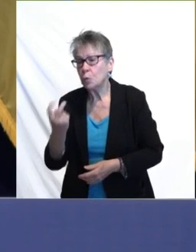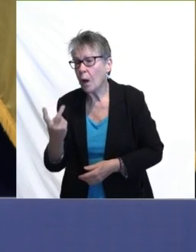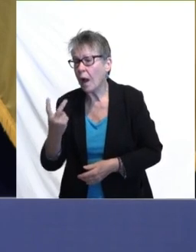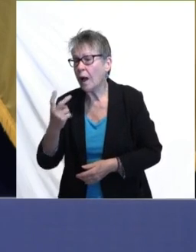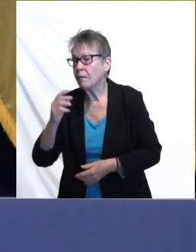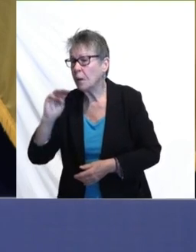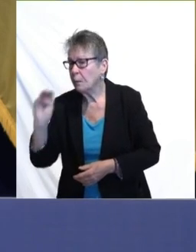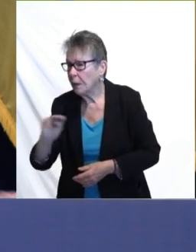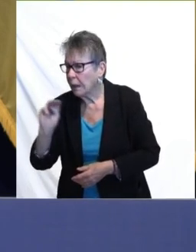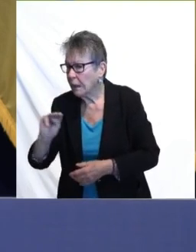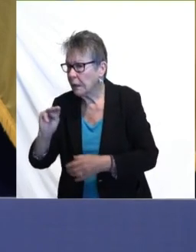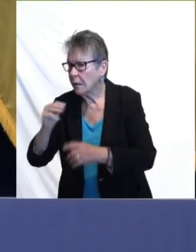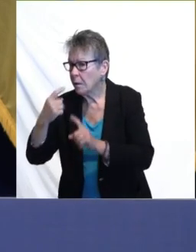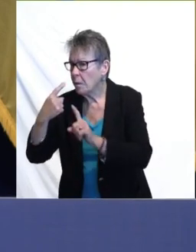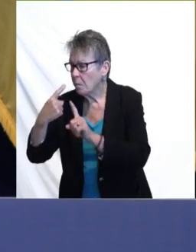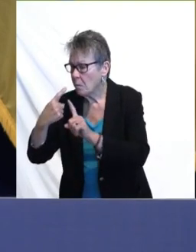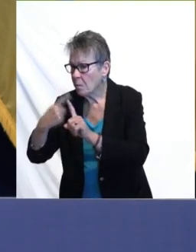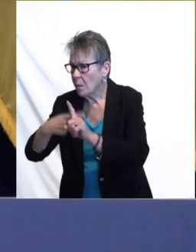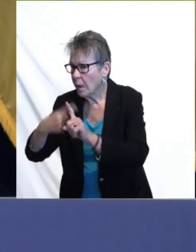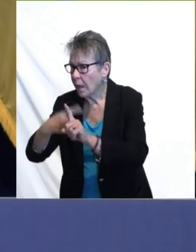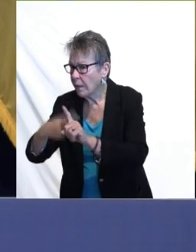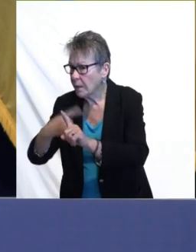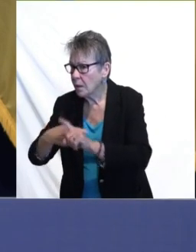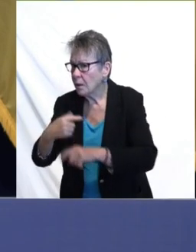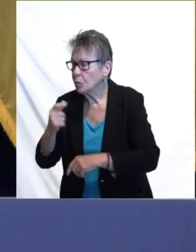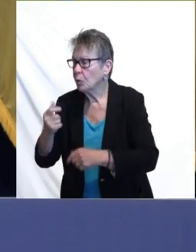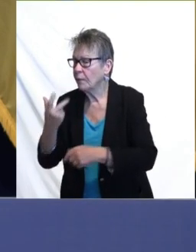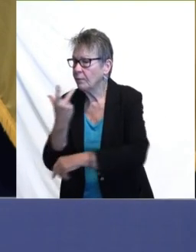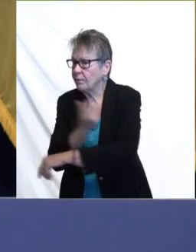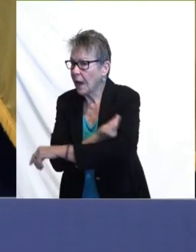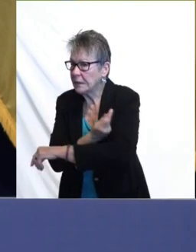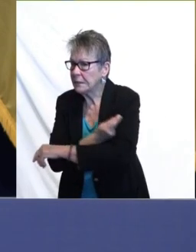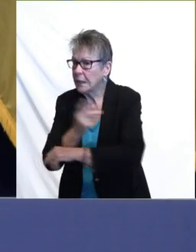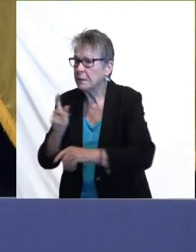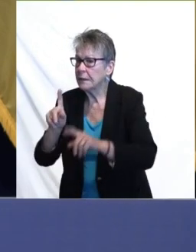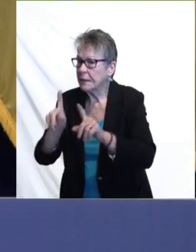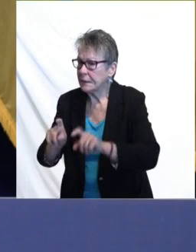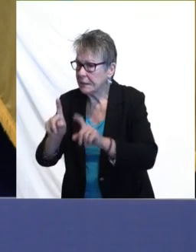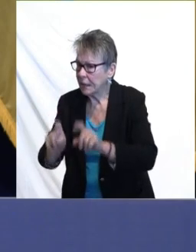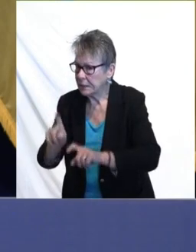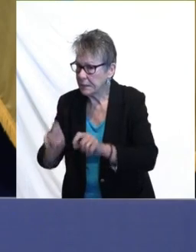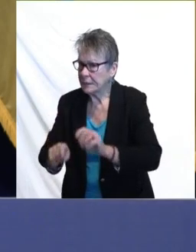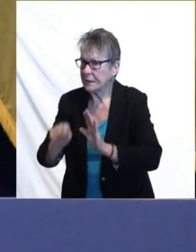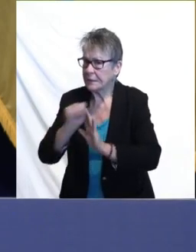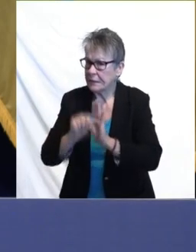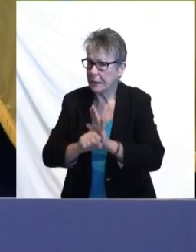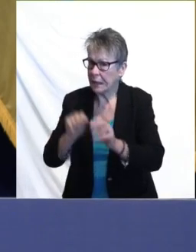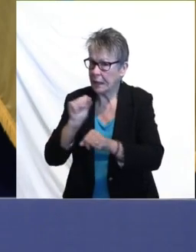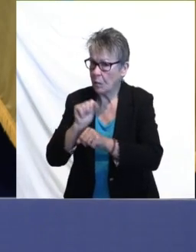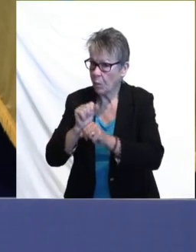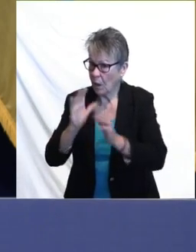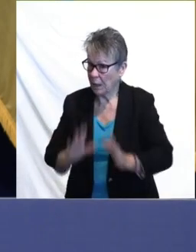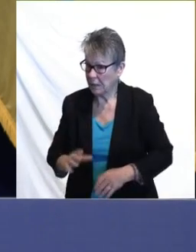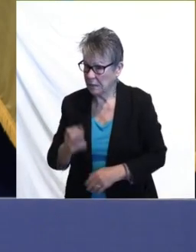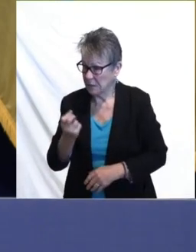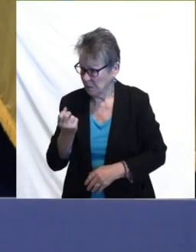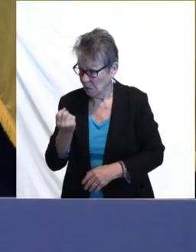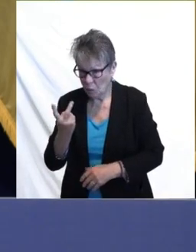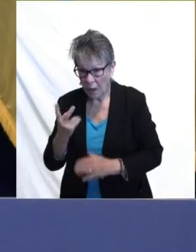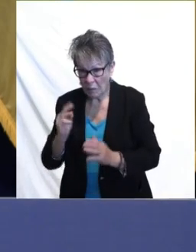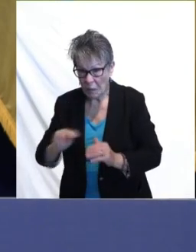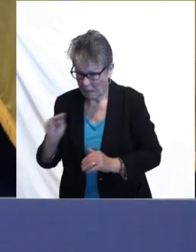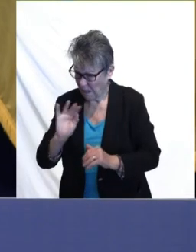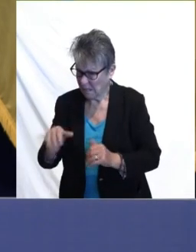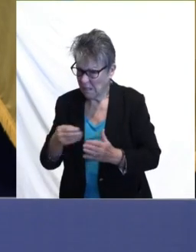is not vaccinated. Now, that gives you a sense of what that infrastructure costs, because the overwhelming,